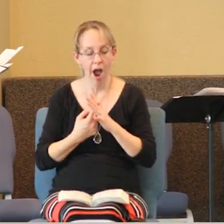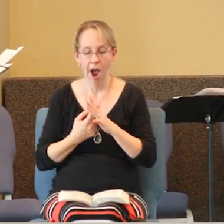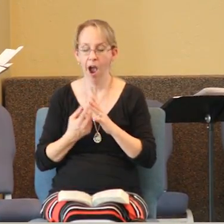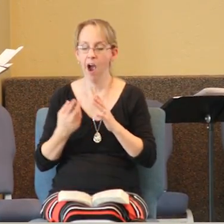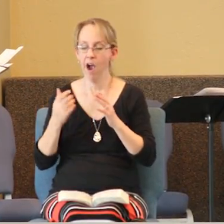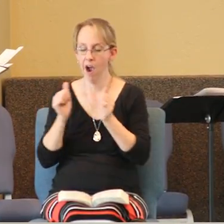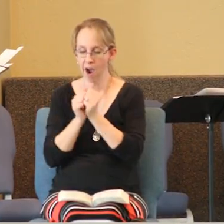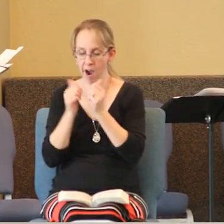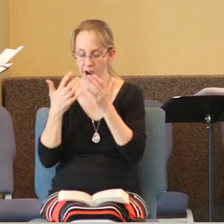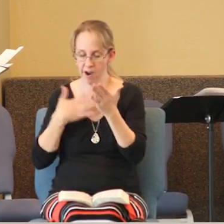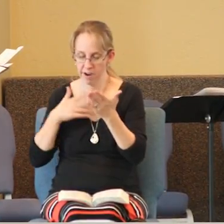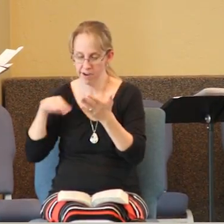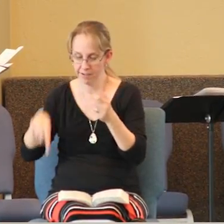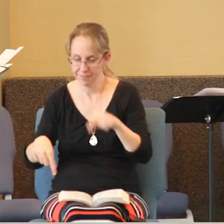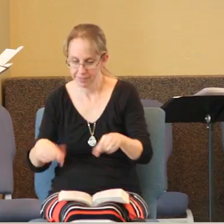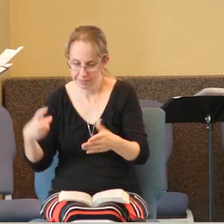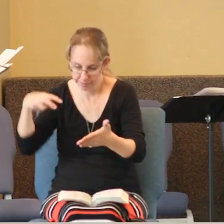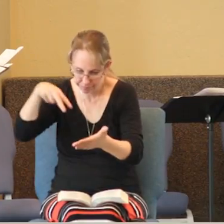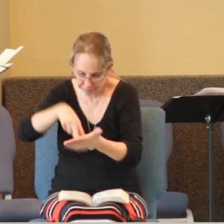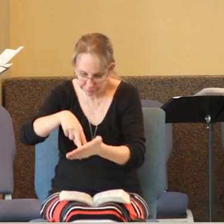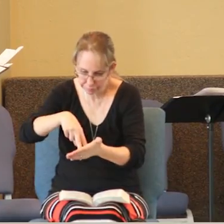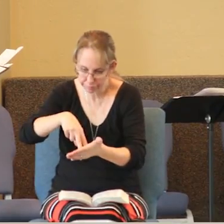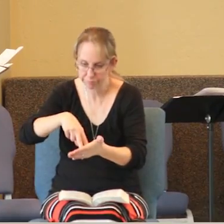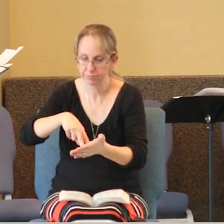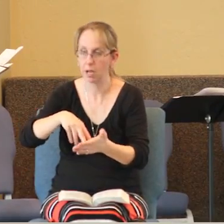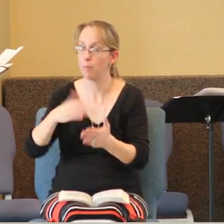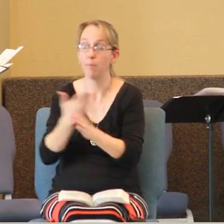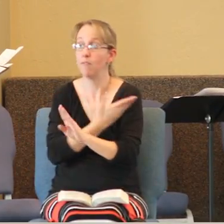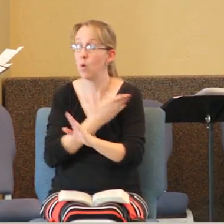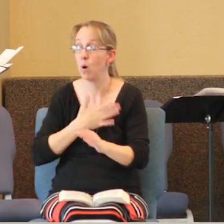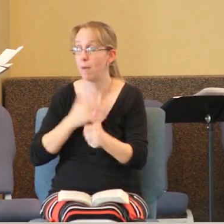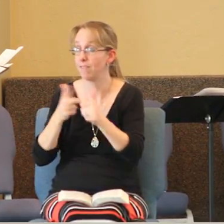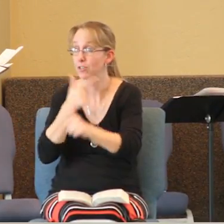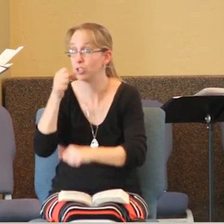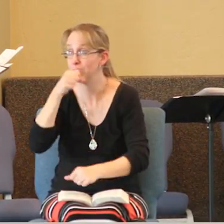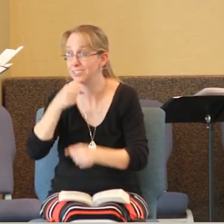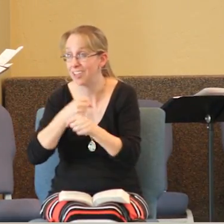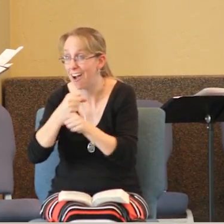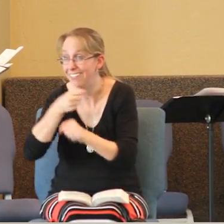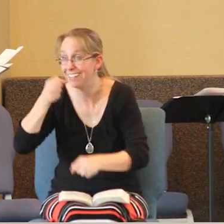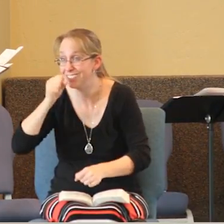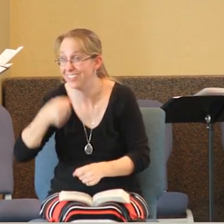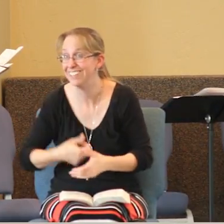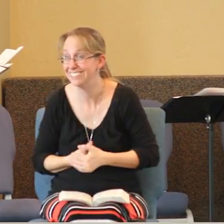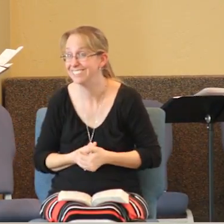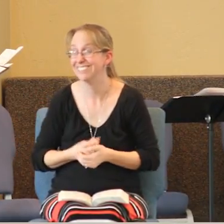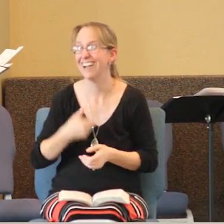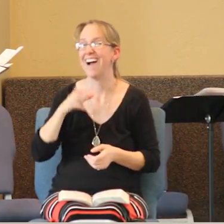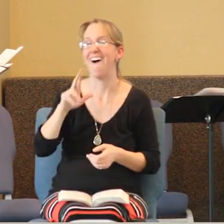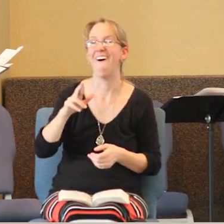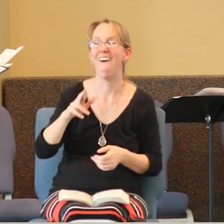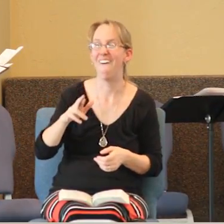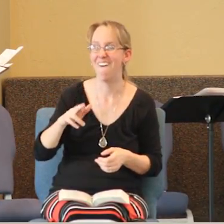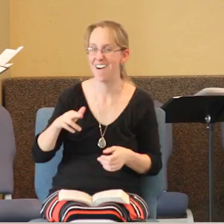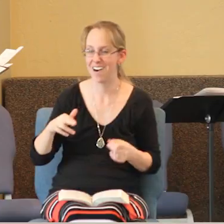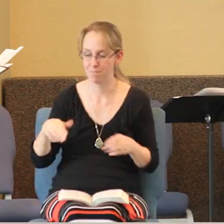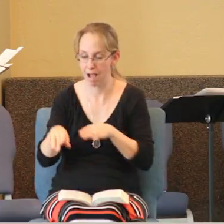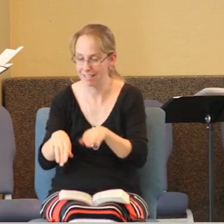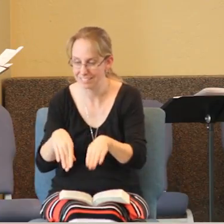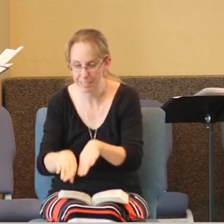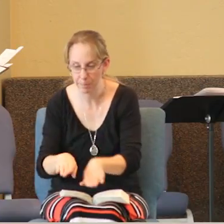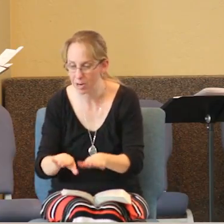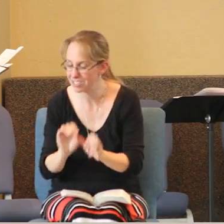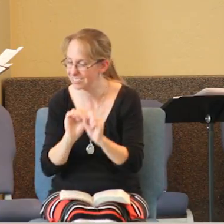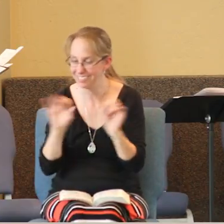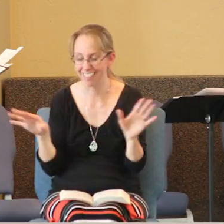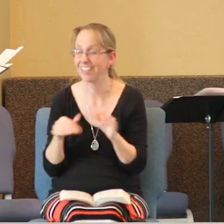floor before I even get my first cup of coffee, before I even put my slippers on and put my jacket on. God, I'm committing to